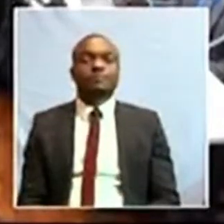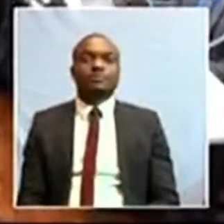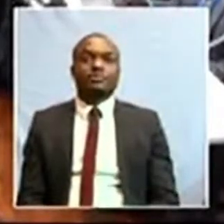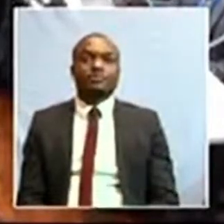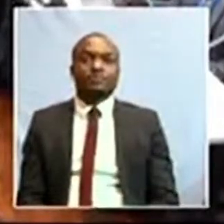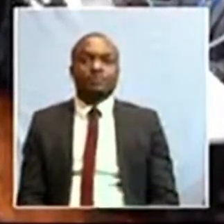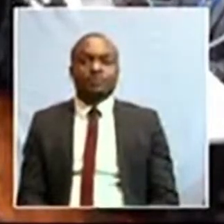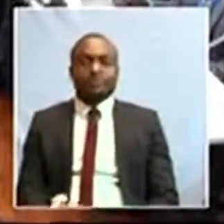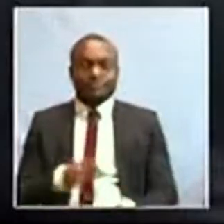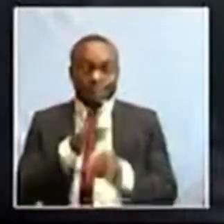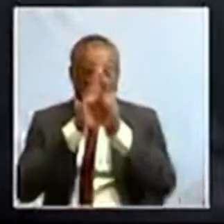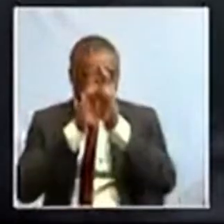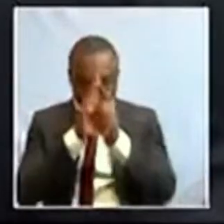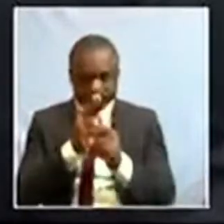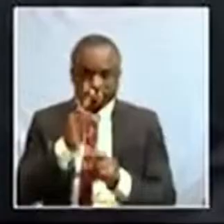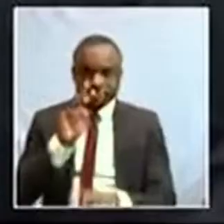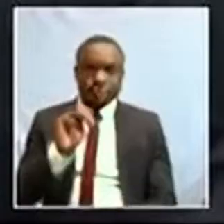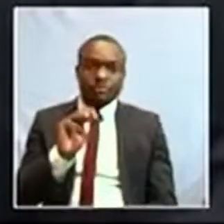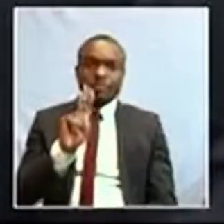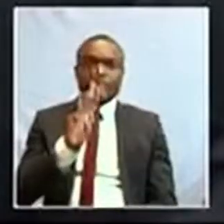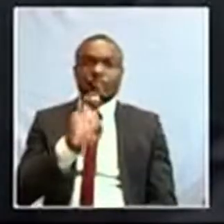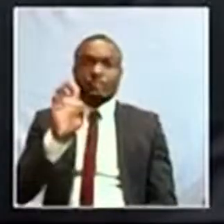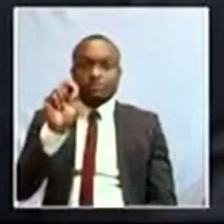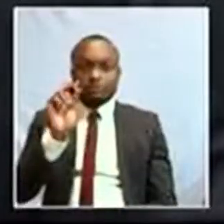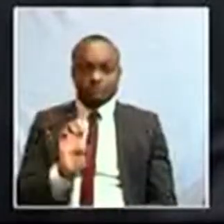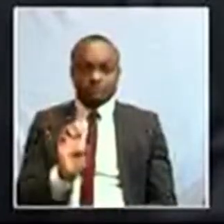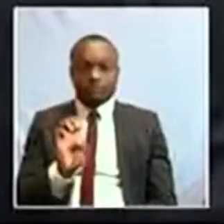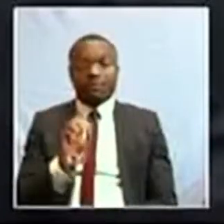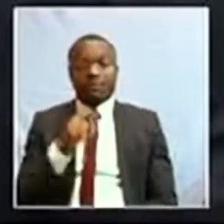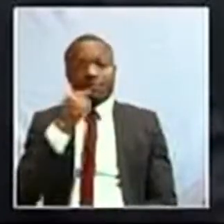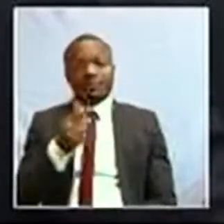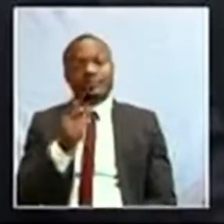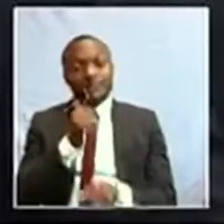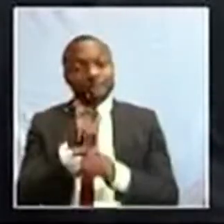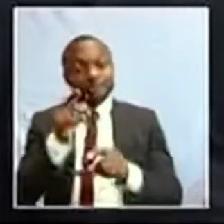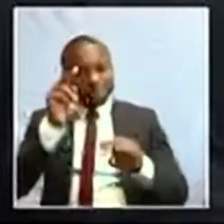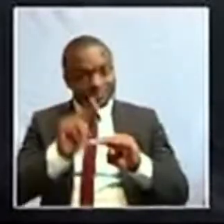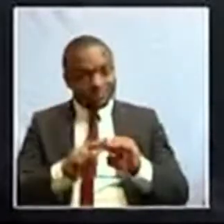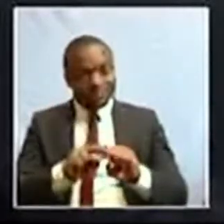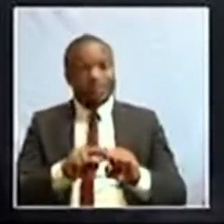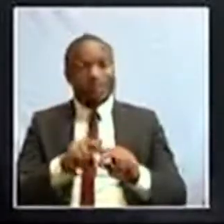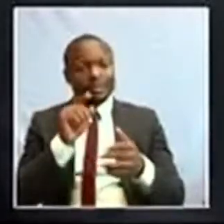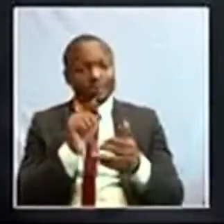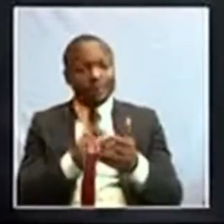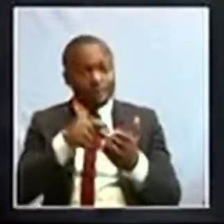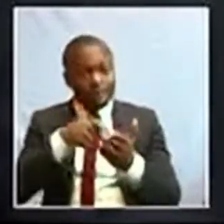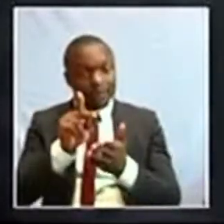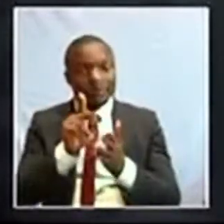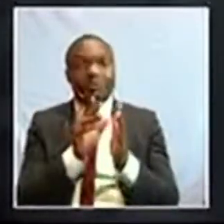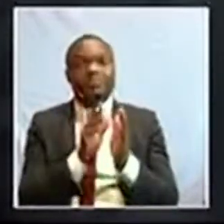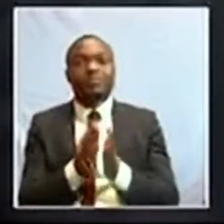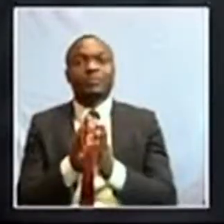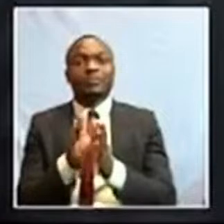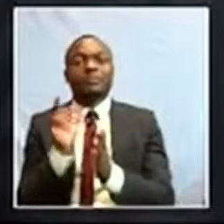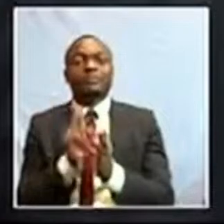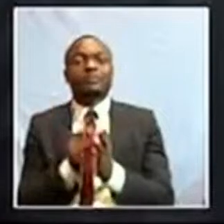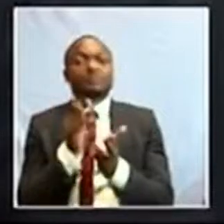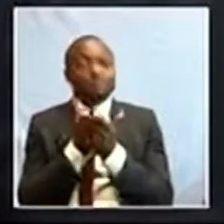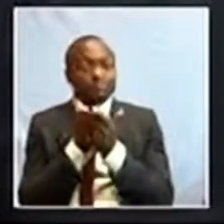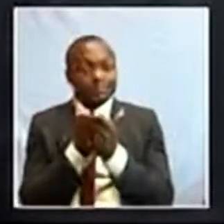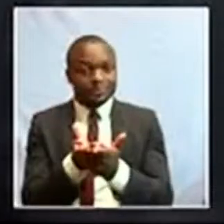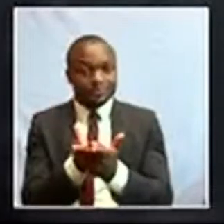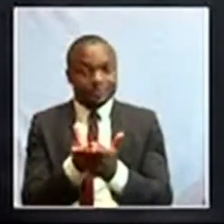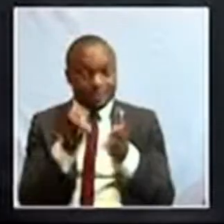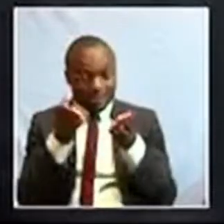Like Honorable Mwene said, they just started okay, this payment plan that you have submitted before